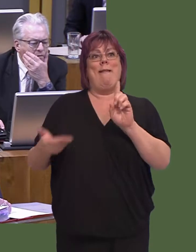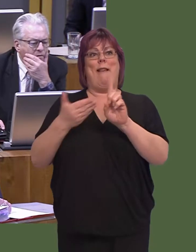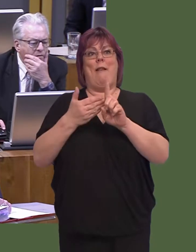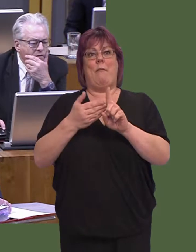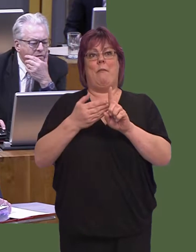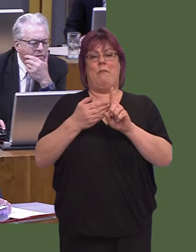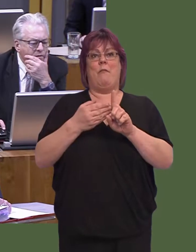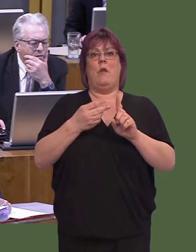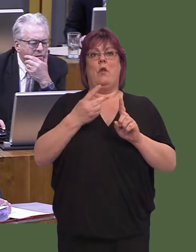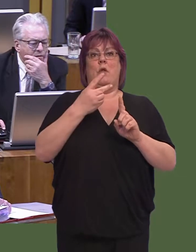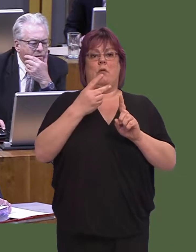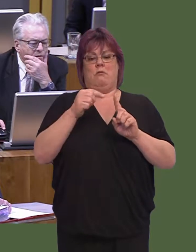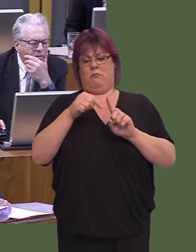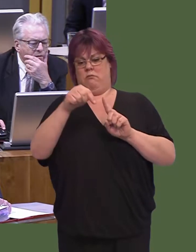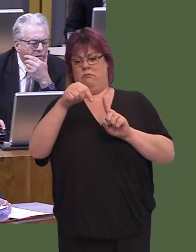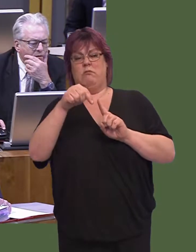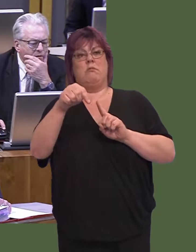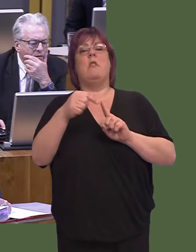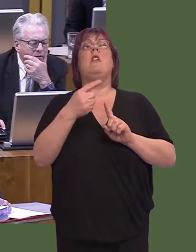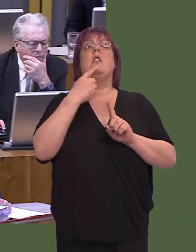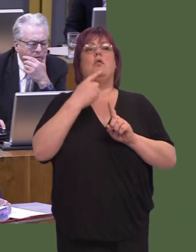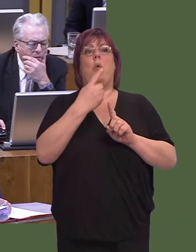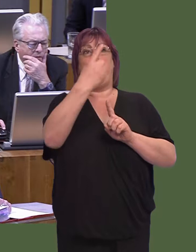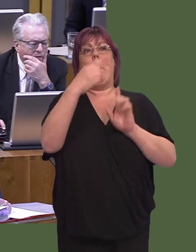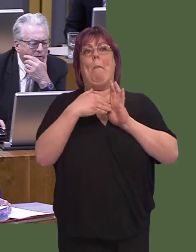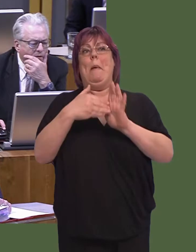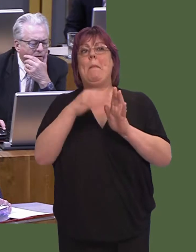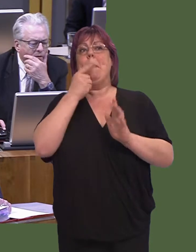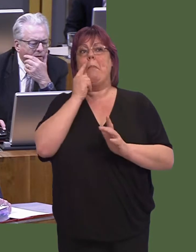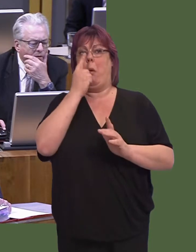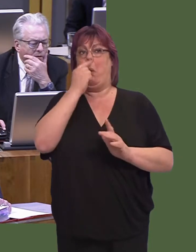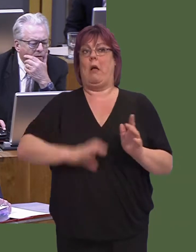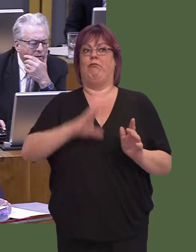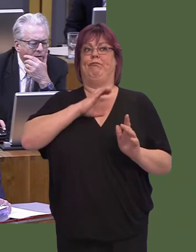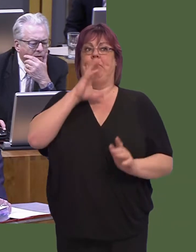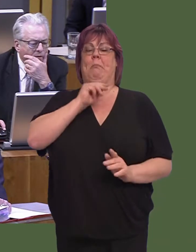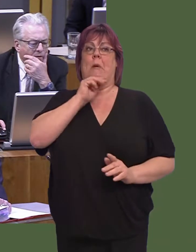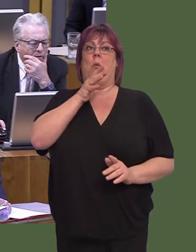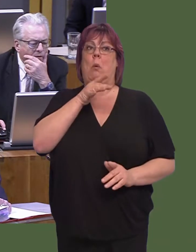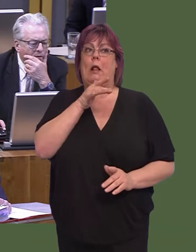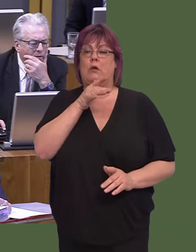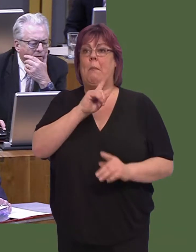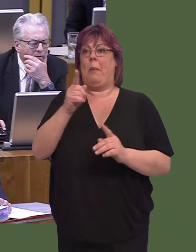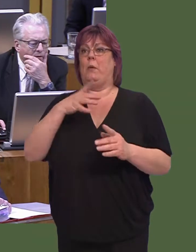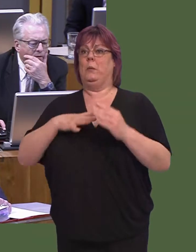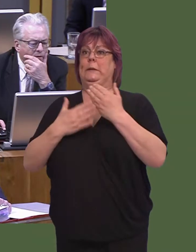example, of 1 million Welsh speakers by the middle of this century unless we can also ensure that we have sufficient number